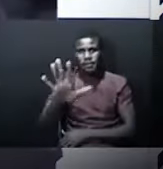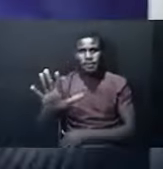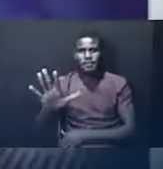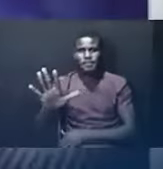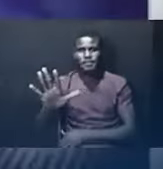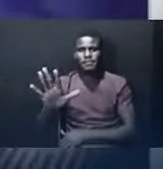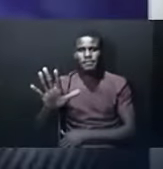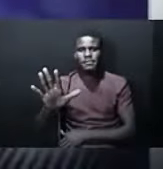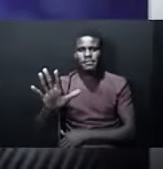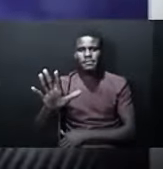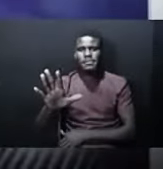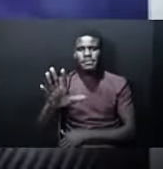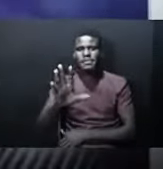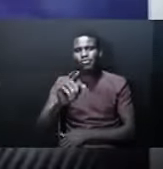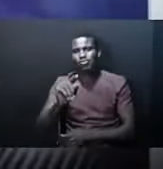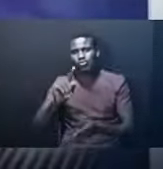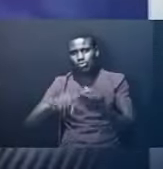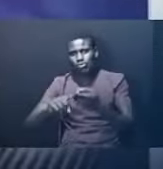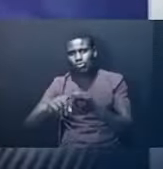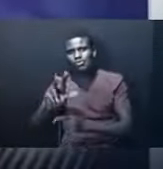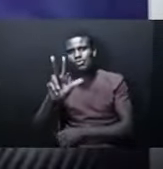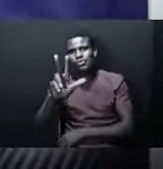And